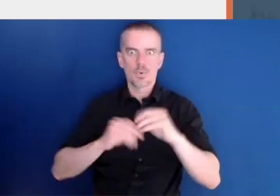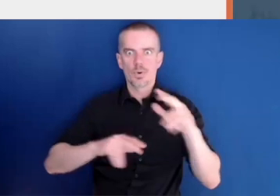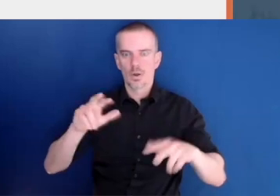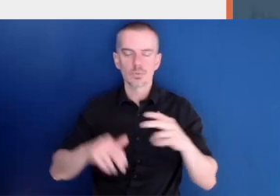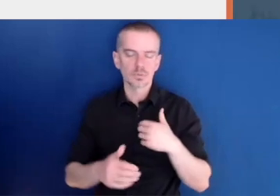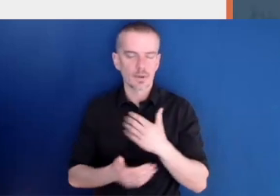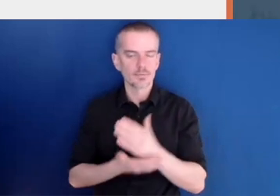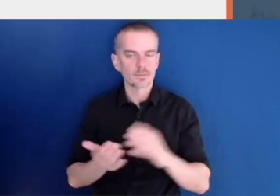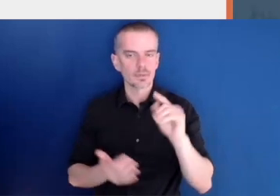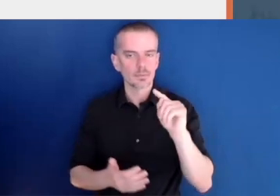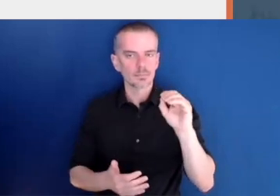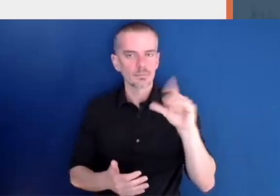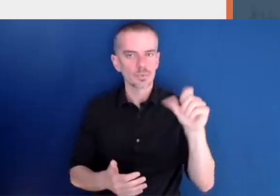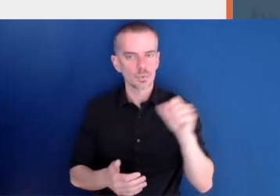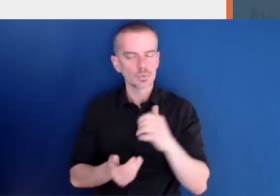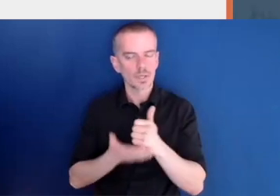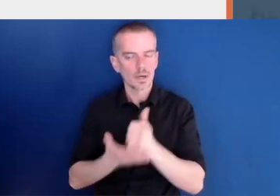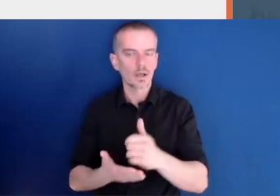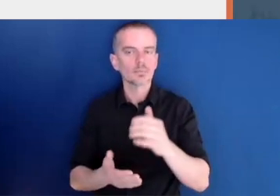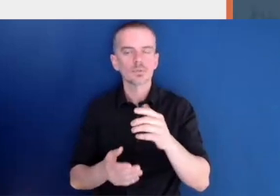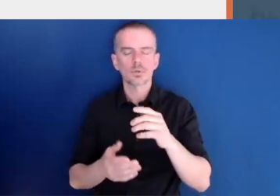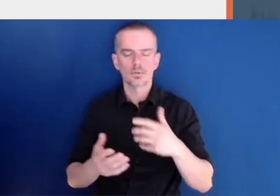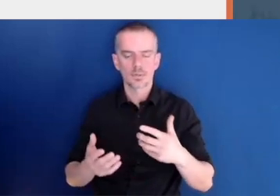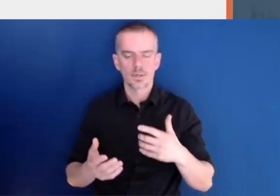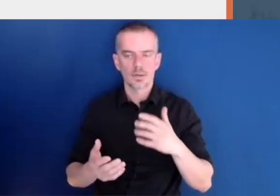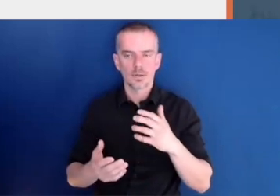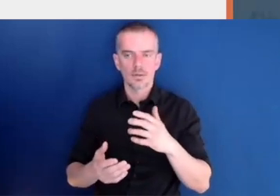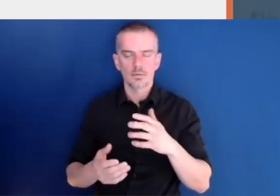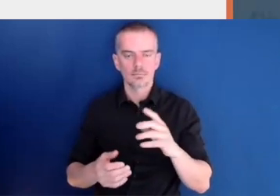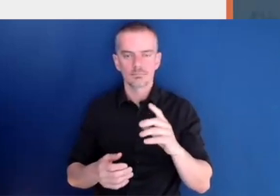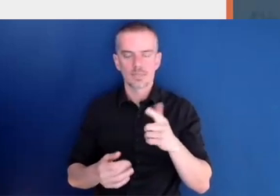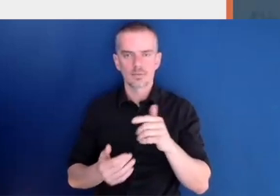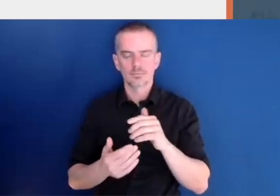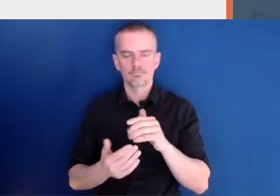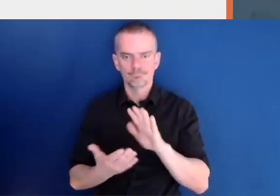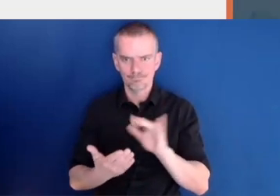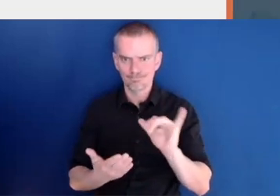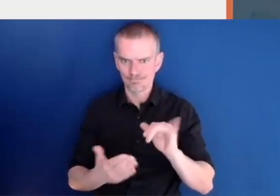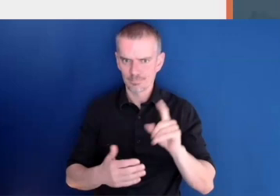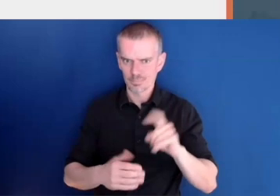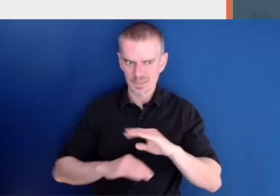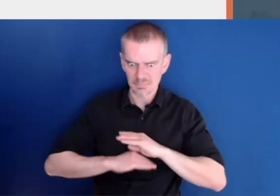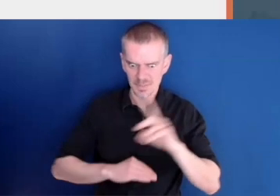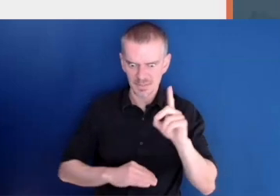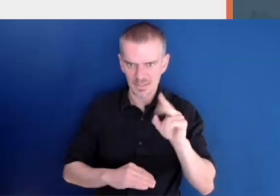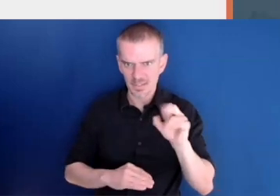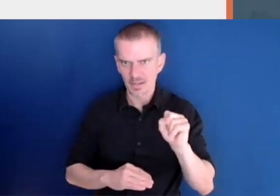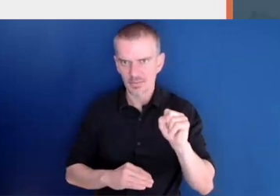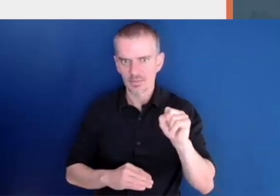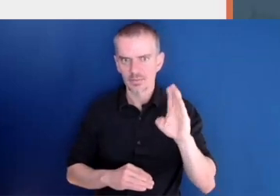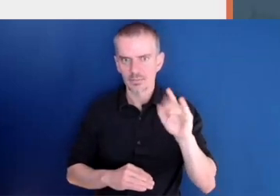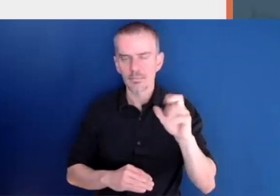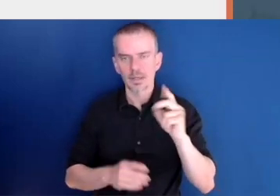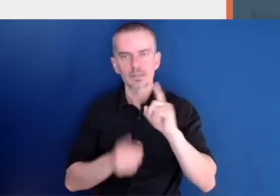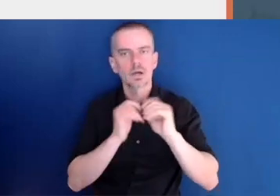So, you know, talk with your grant manager if you're having to meet these Davis-Bacon requirements. There's usually some tools that